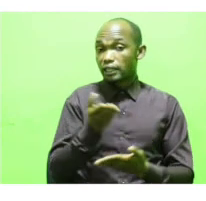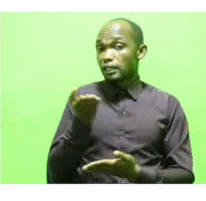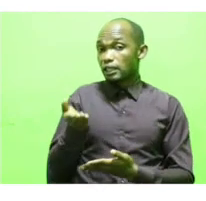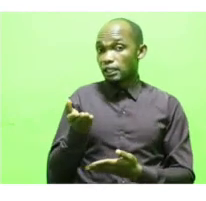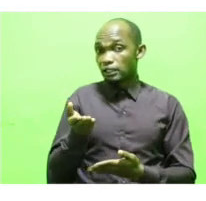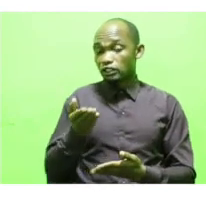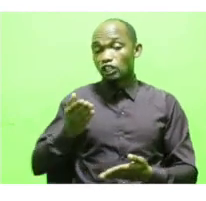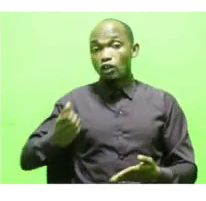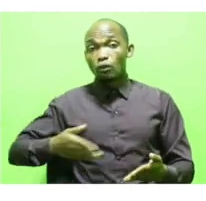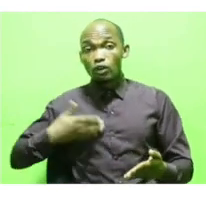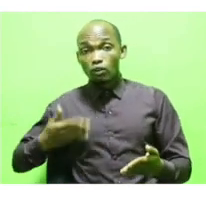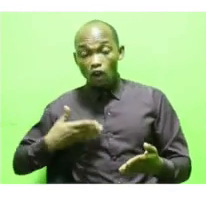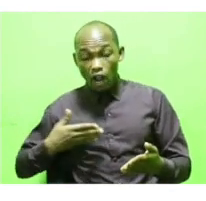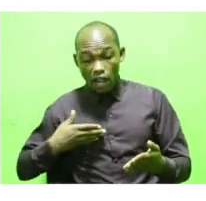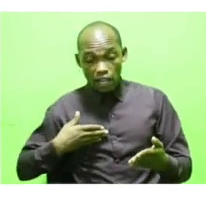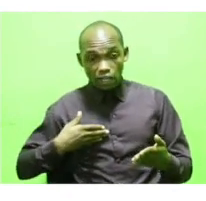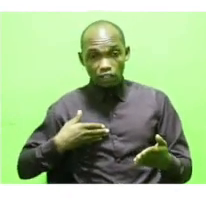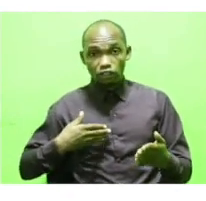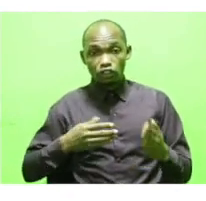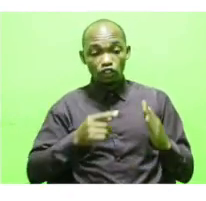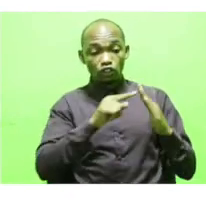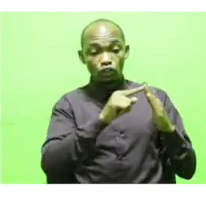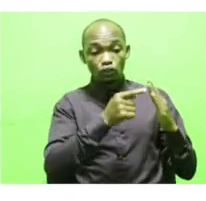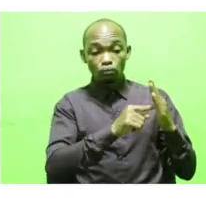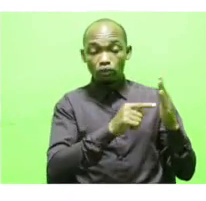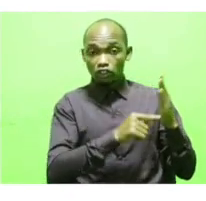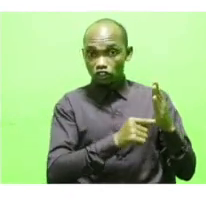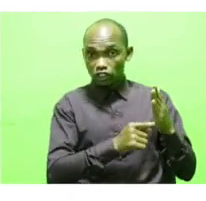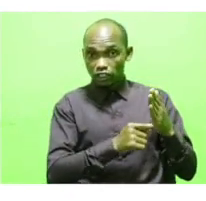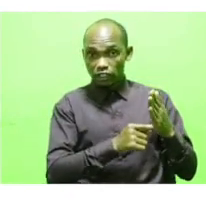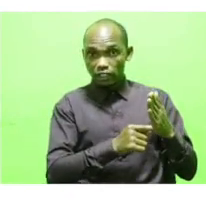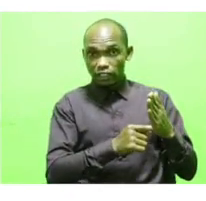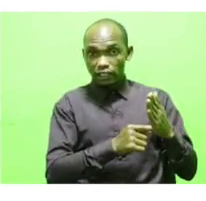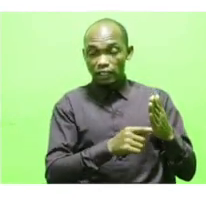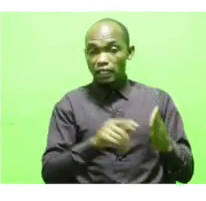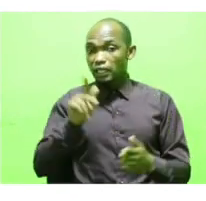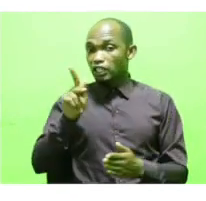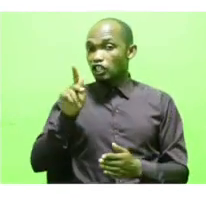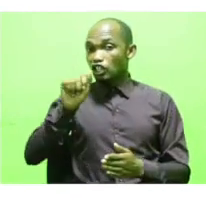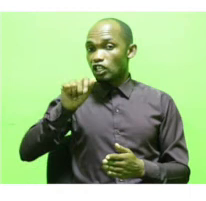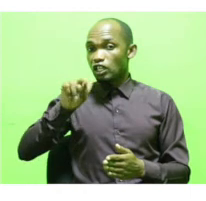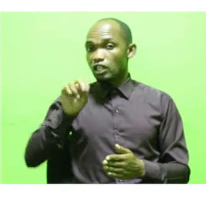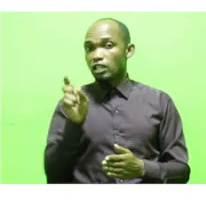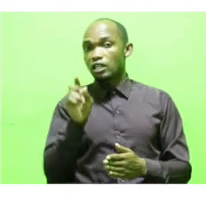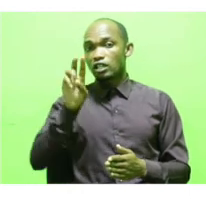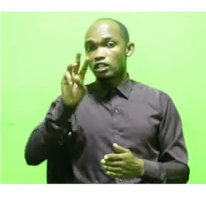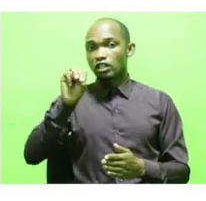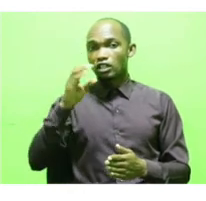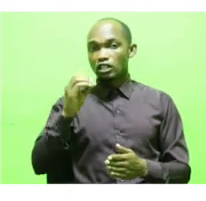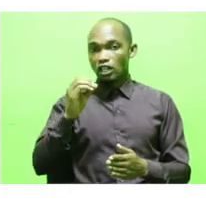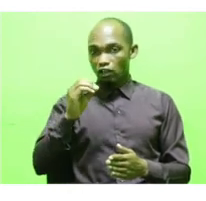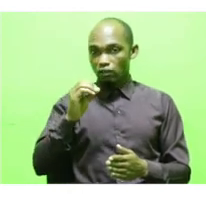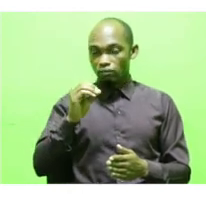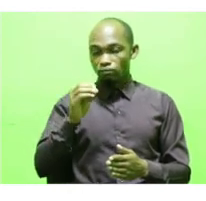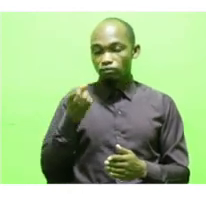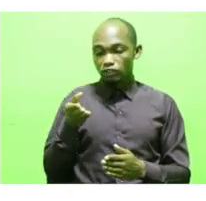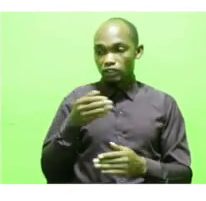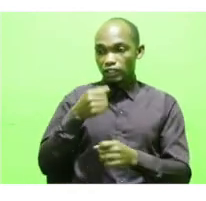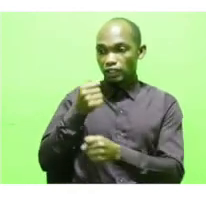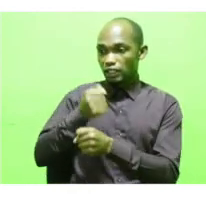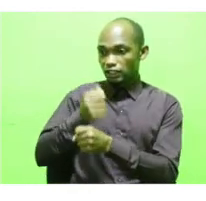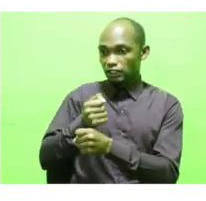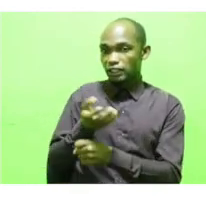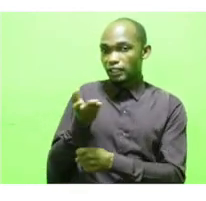that, we are required to mention or to name the kingdom which